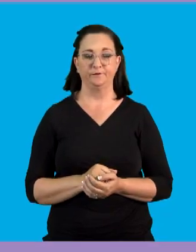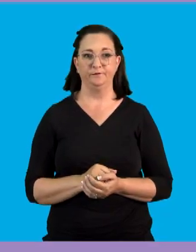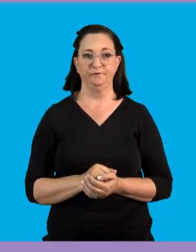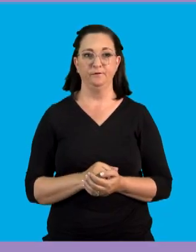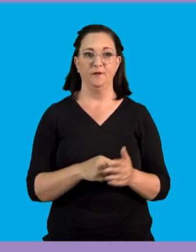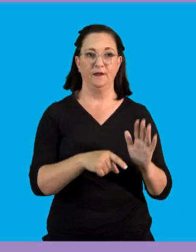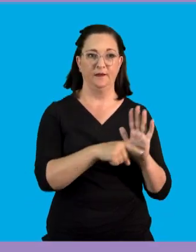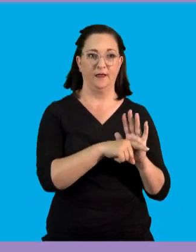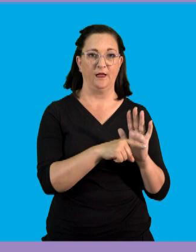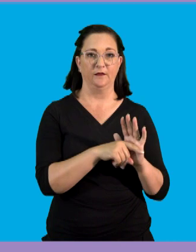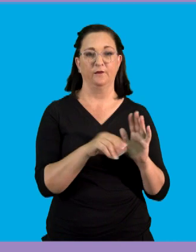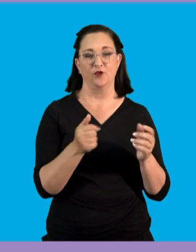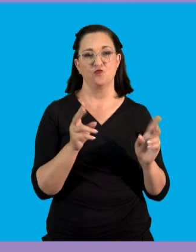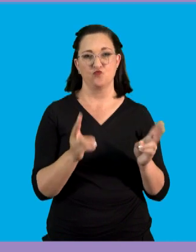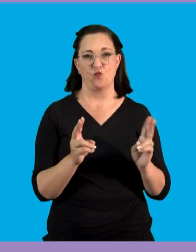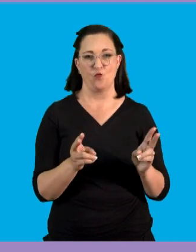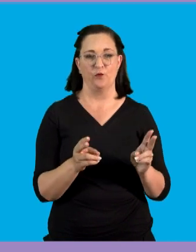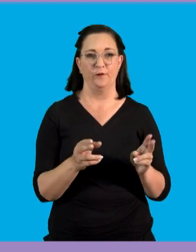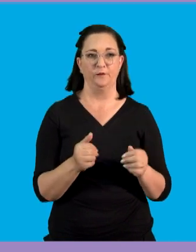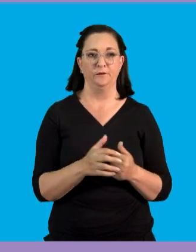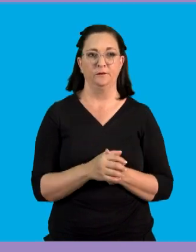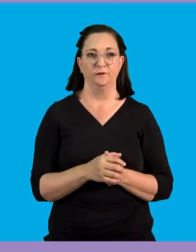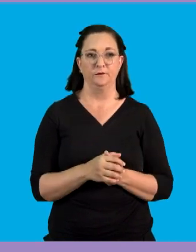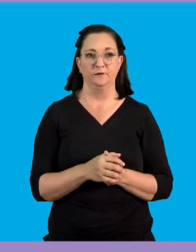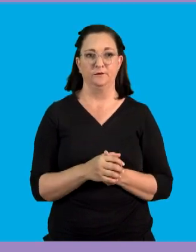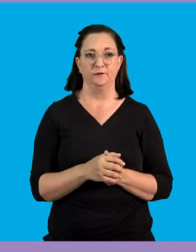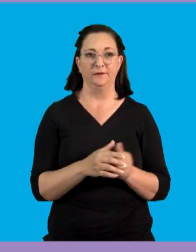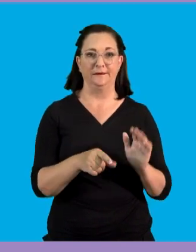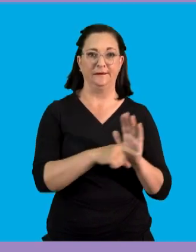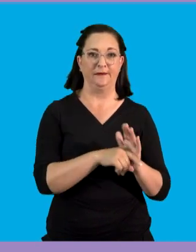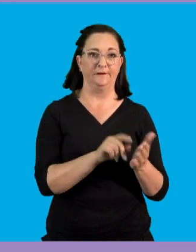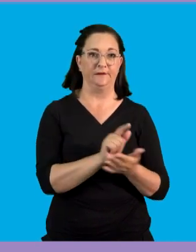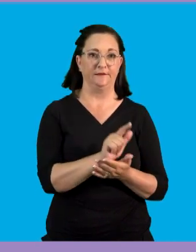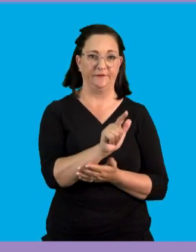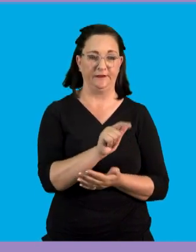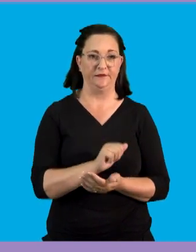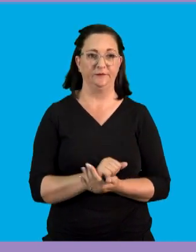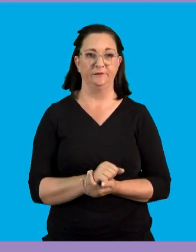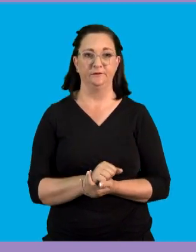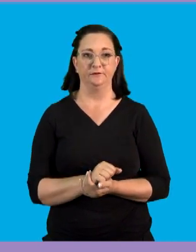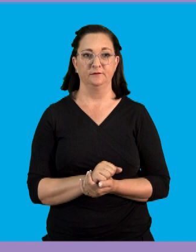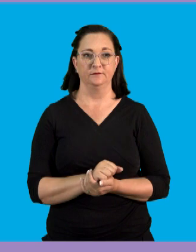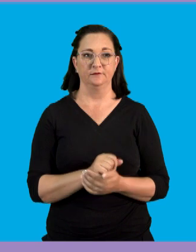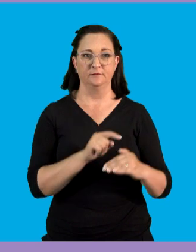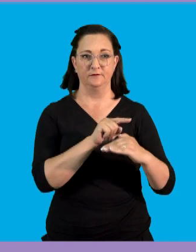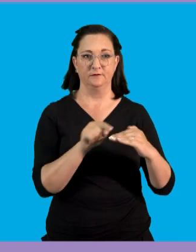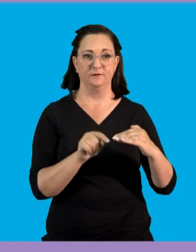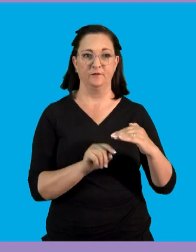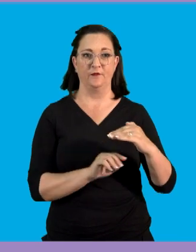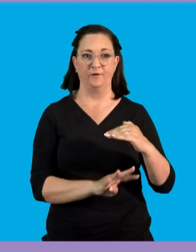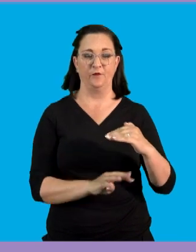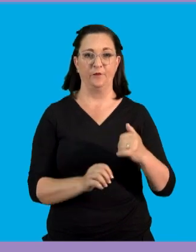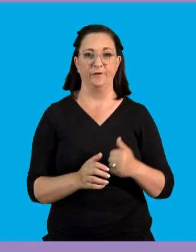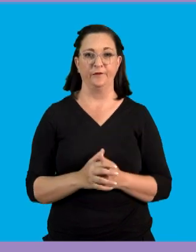after that, I'm just going to subtract the natural numbers. So that is going to give me a negative